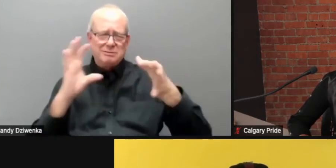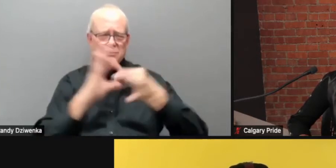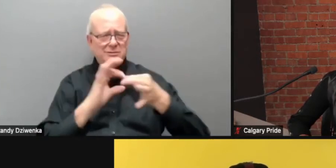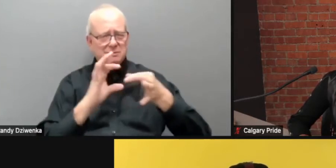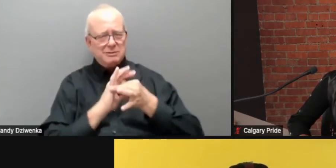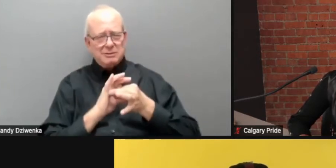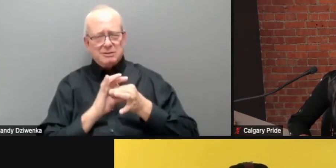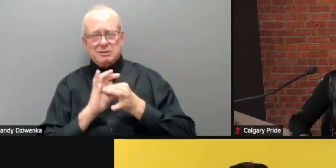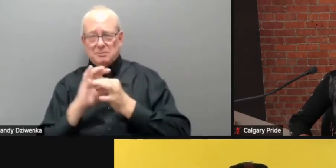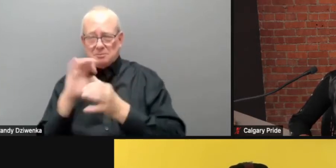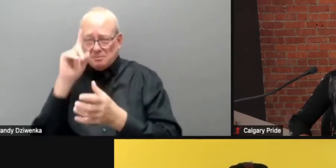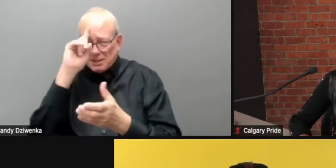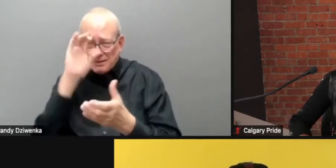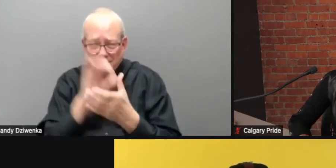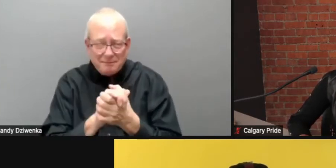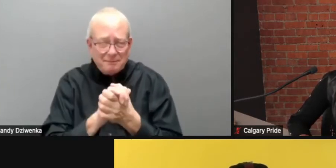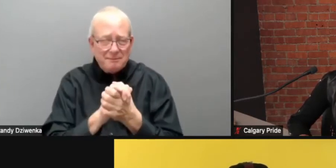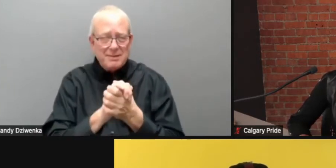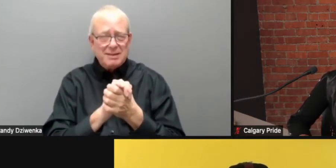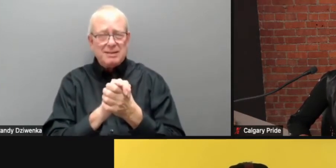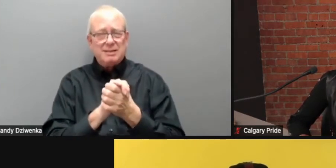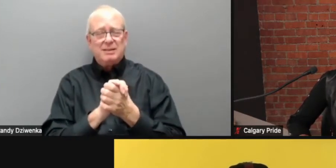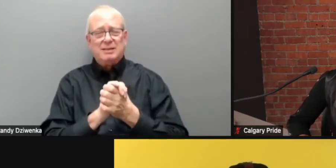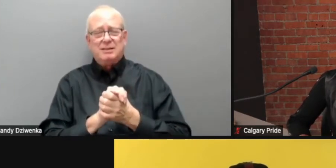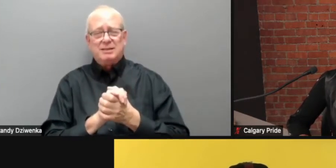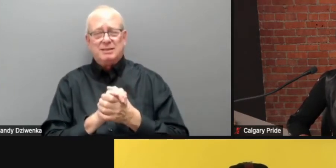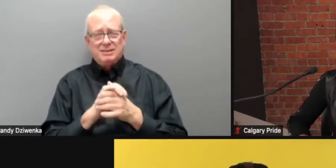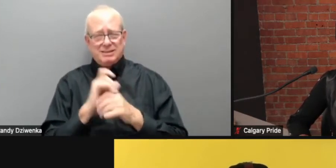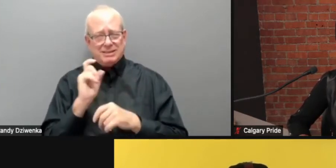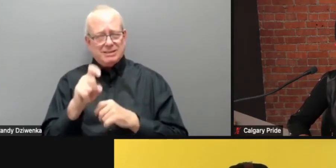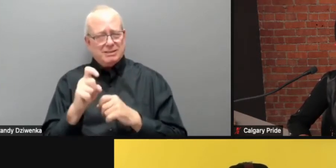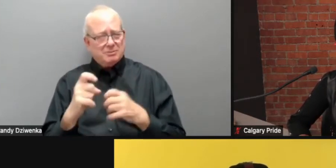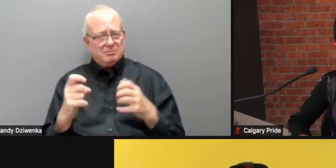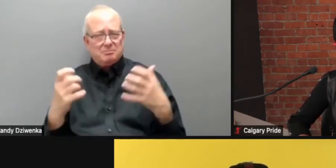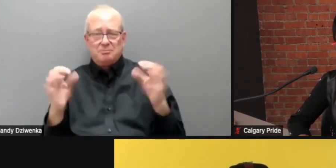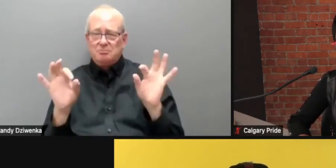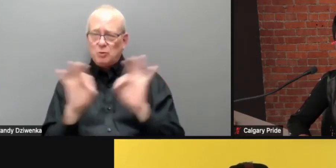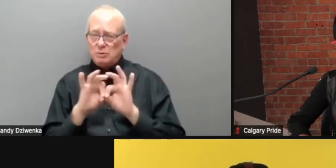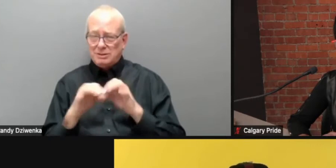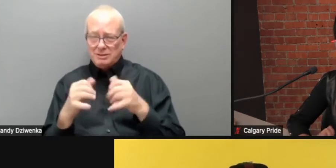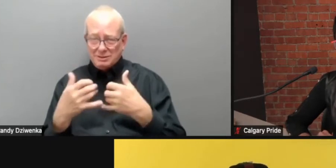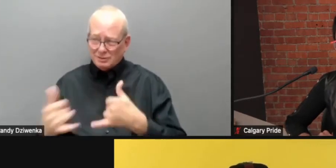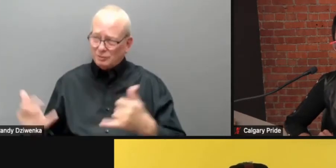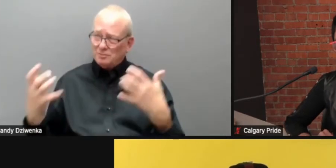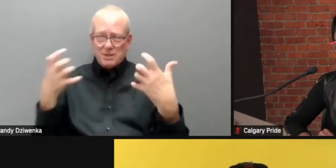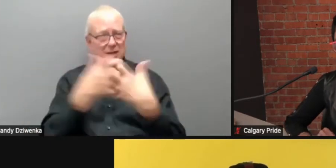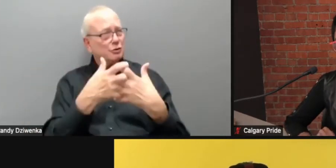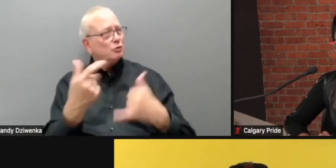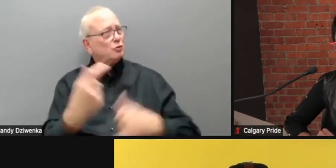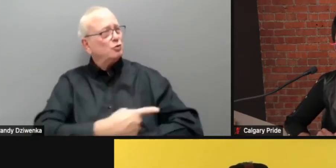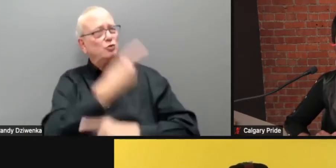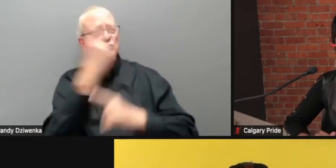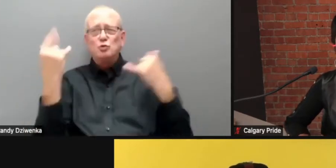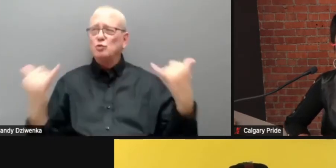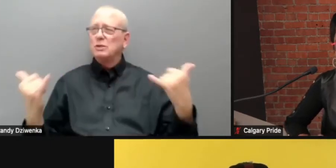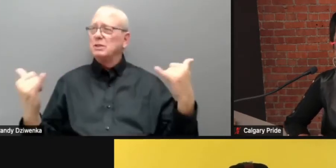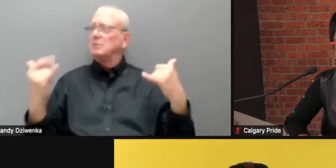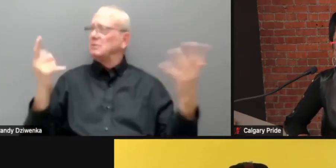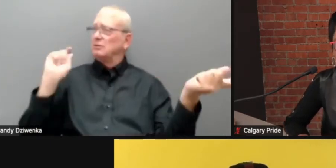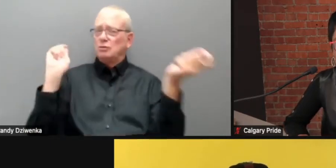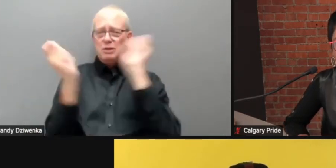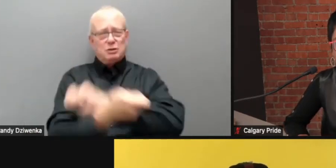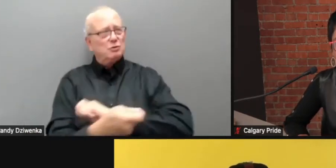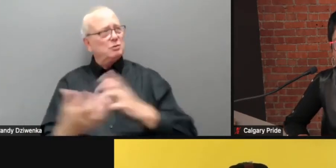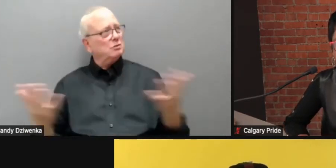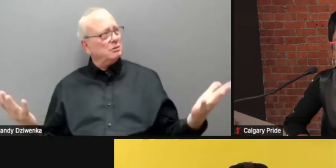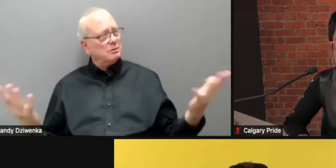to people's context and the day and age that we are in today. And we will be talking about parents